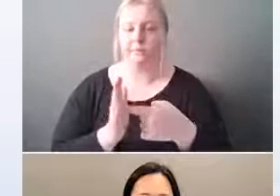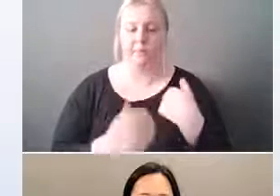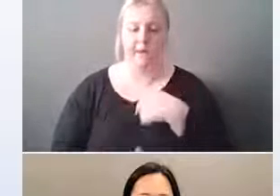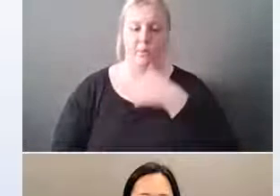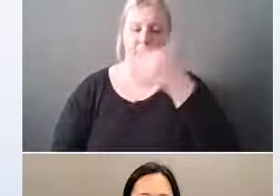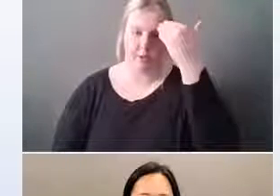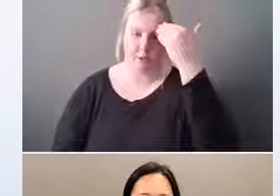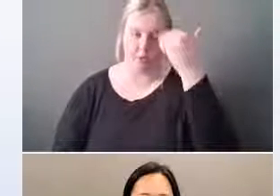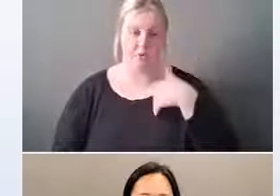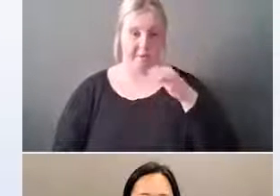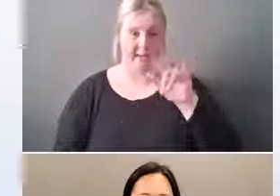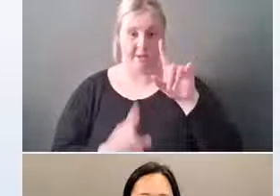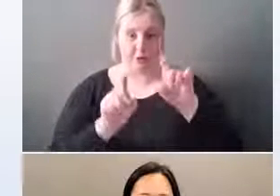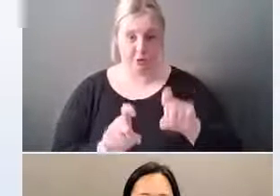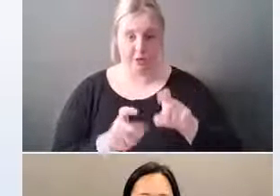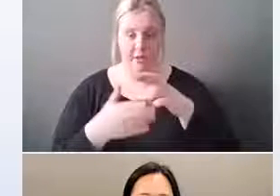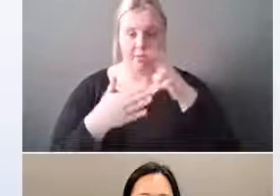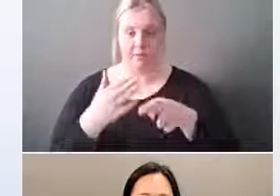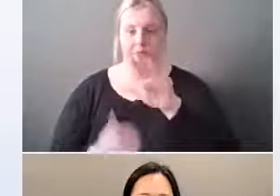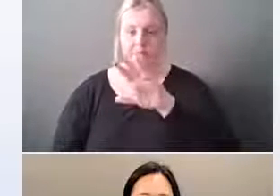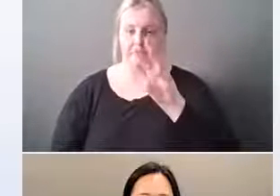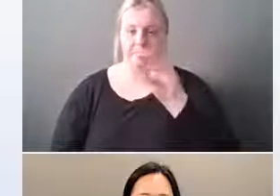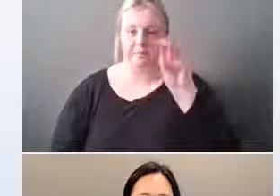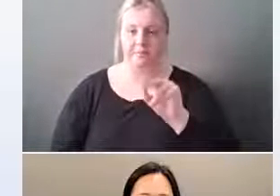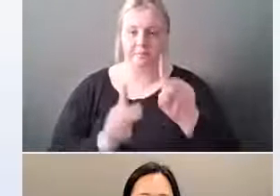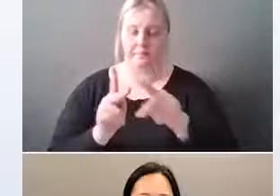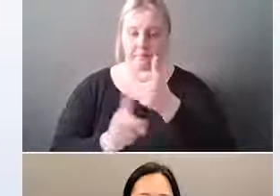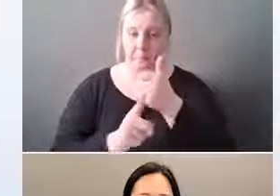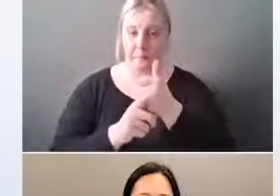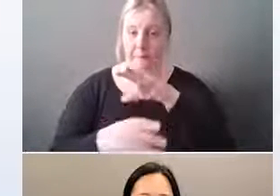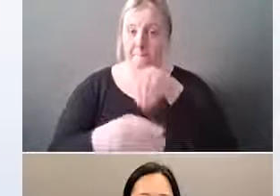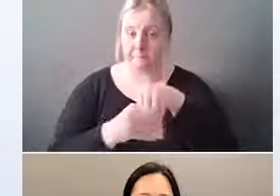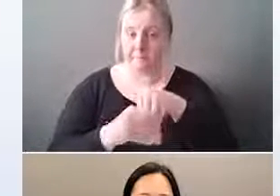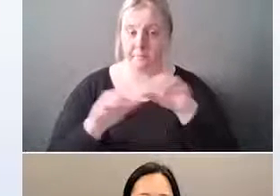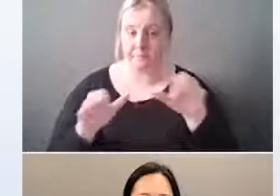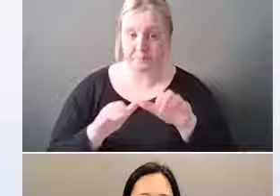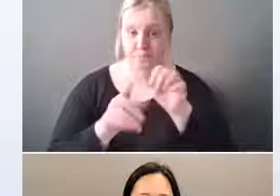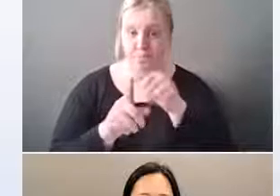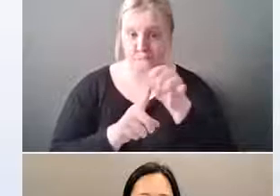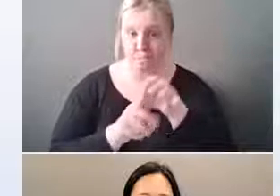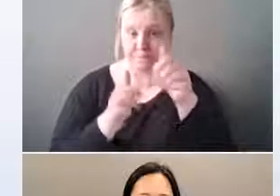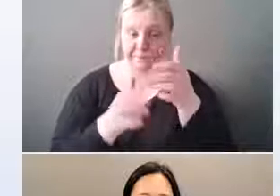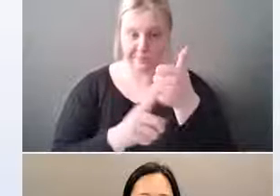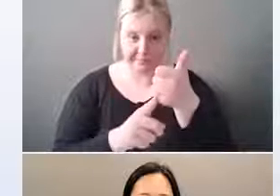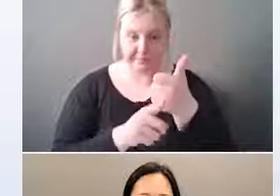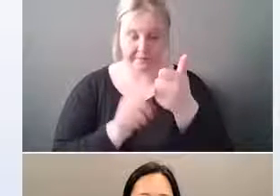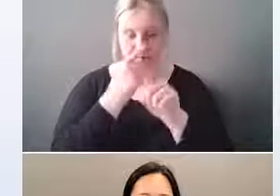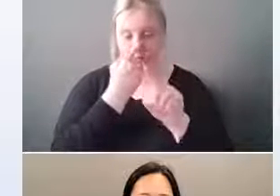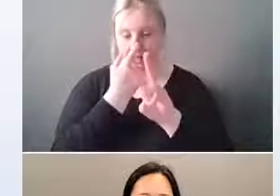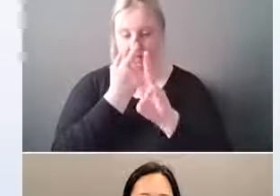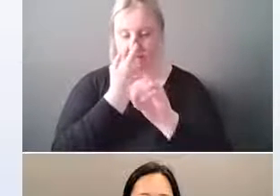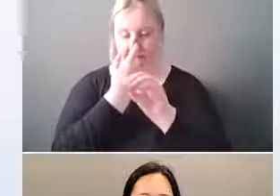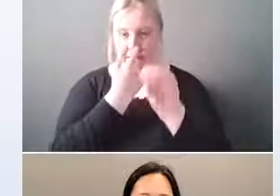survey that 56% of people who reported that they engaged in bullying behavior, that 70% of them felt it was upsetting